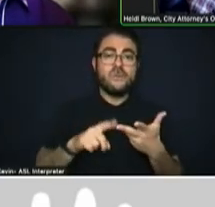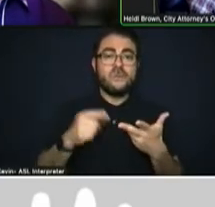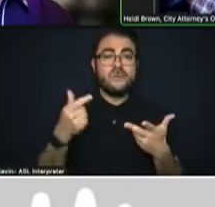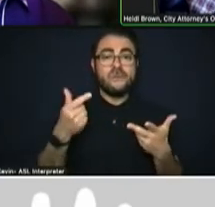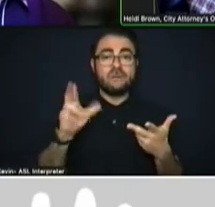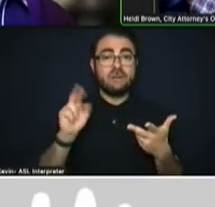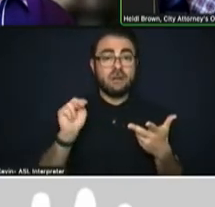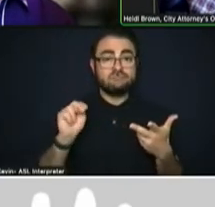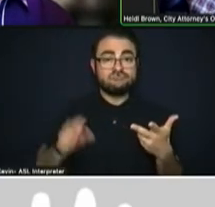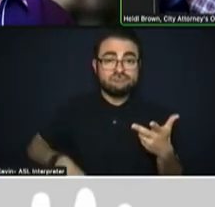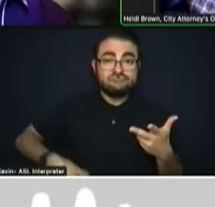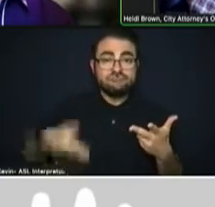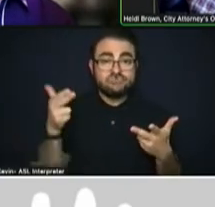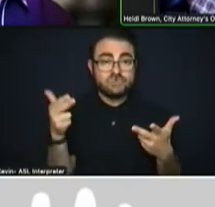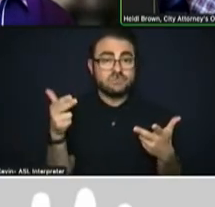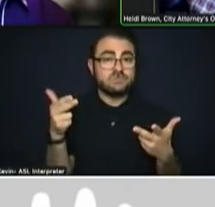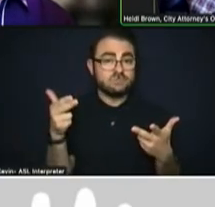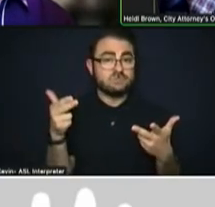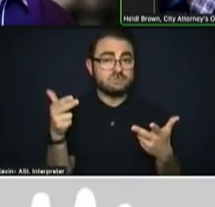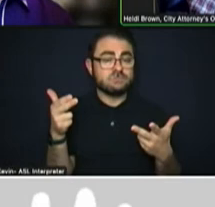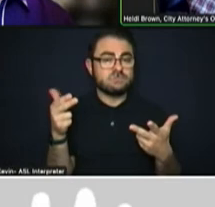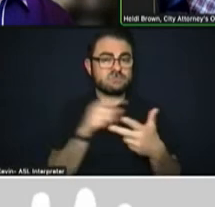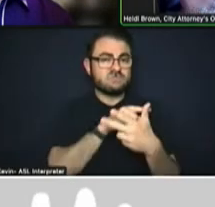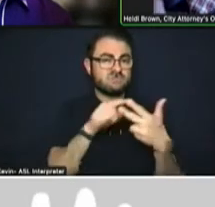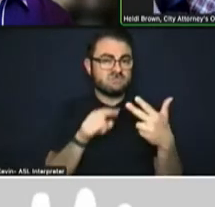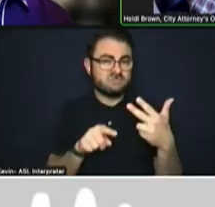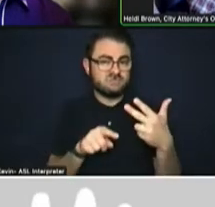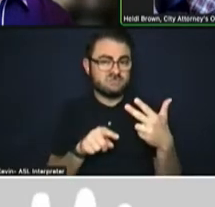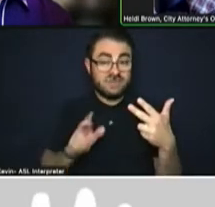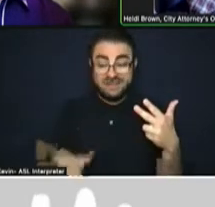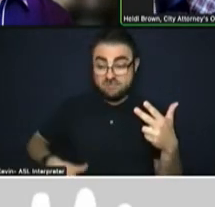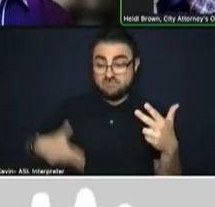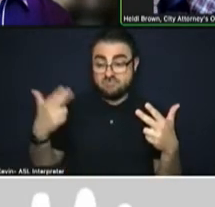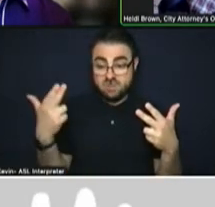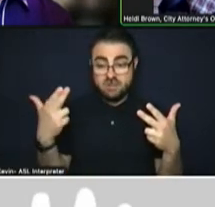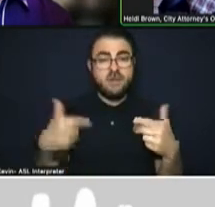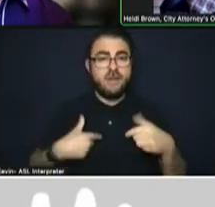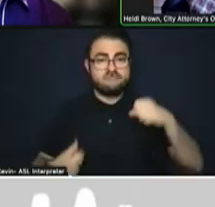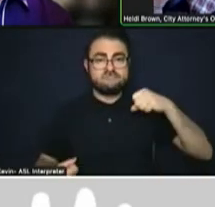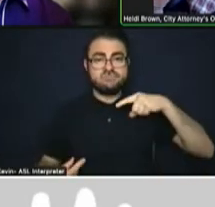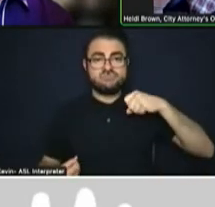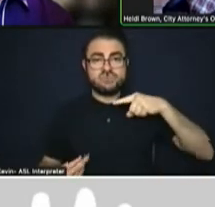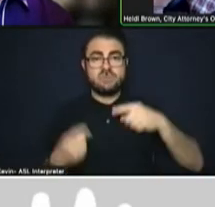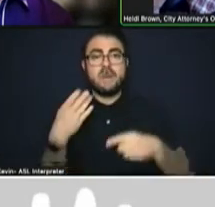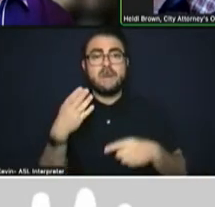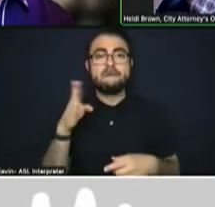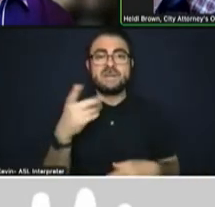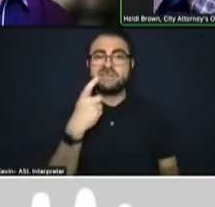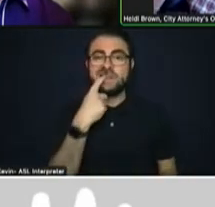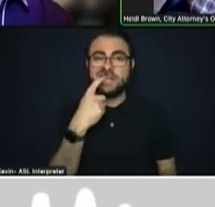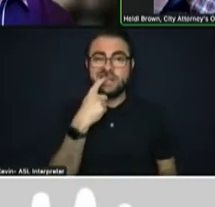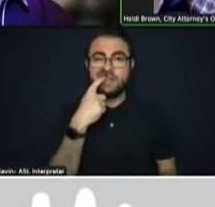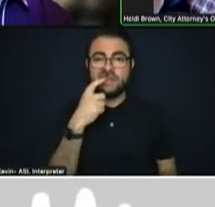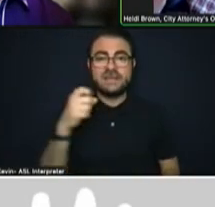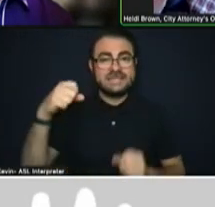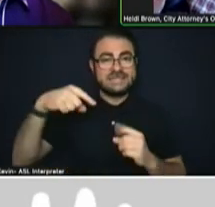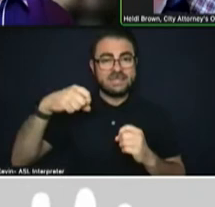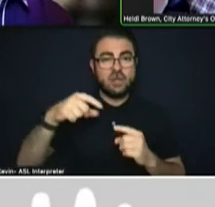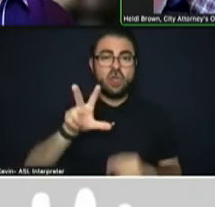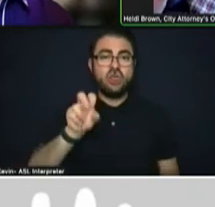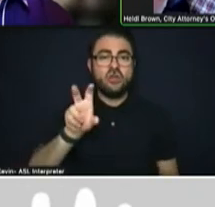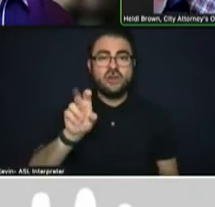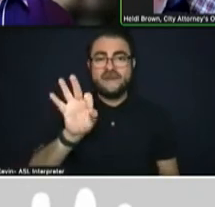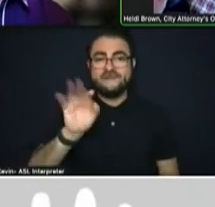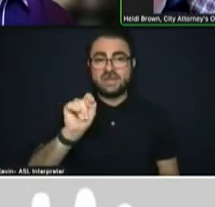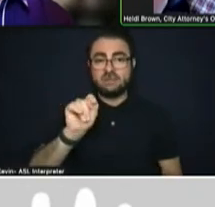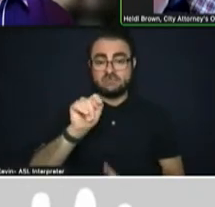somebody's pulling it out of the firearm holster, it sends out this Bluetooth signal of approximately 30 feet. And any other Axon